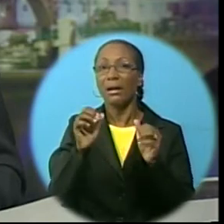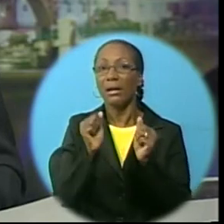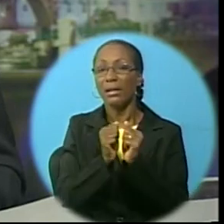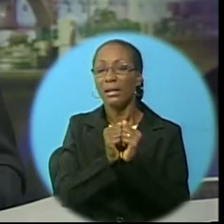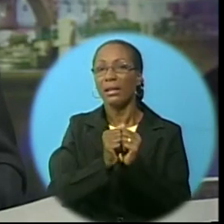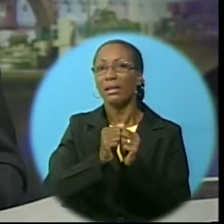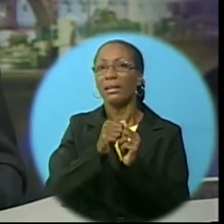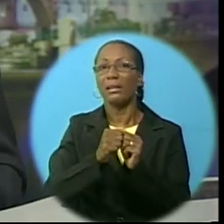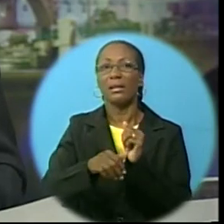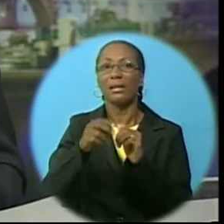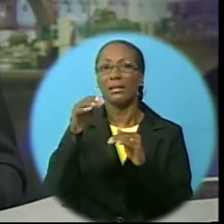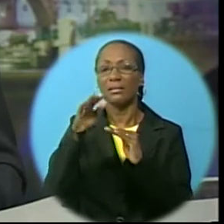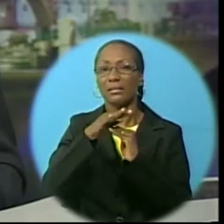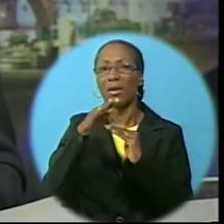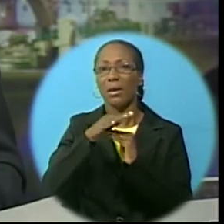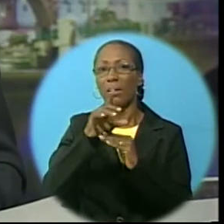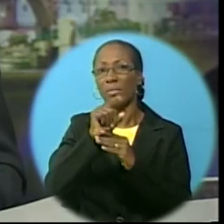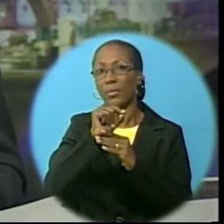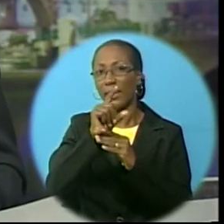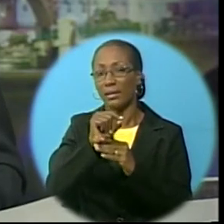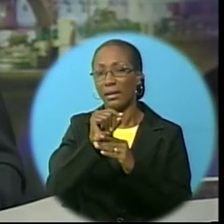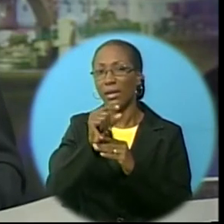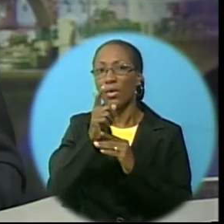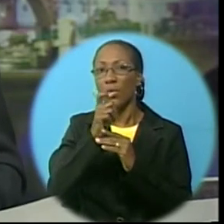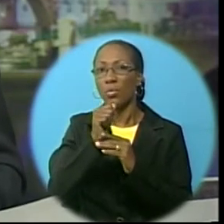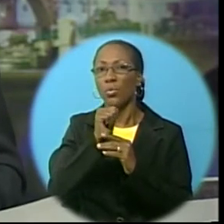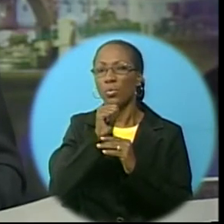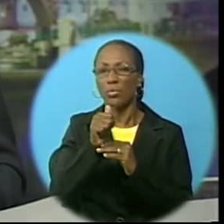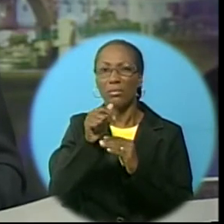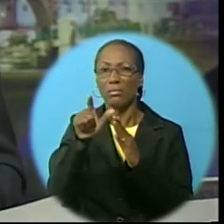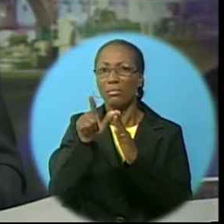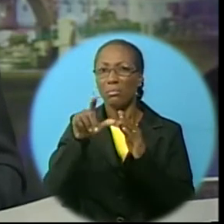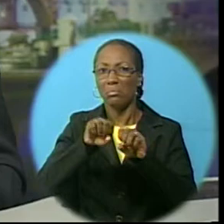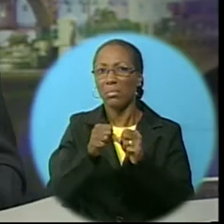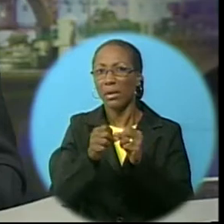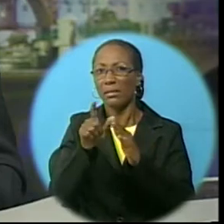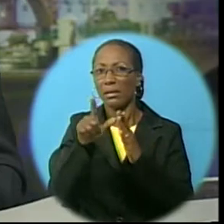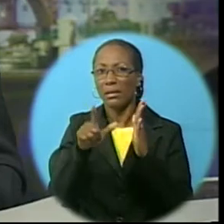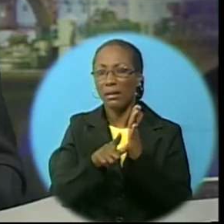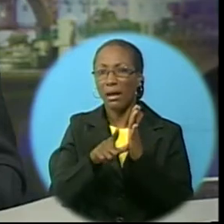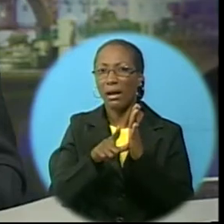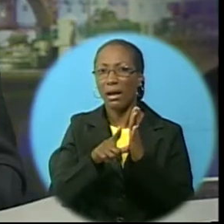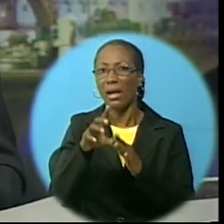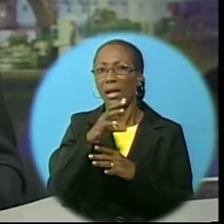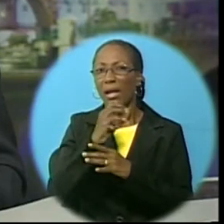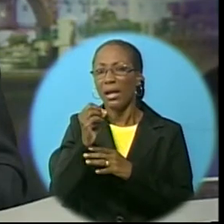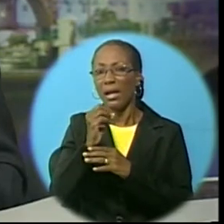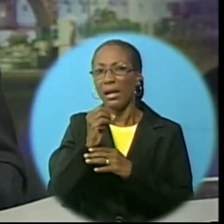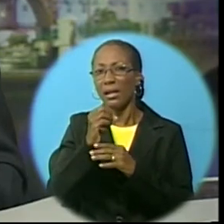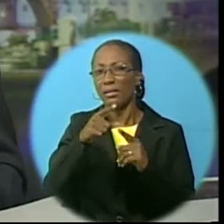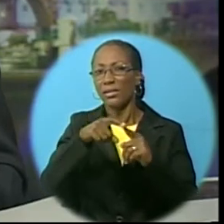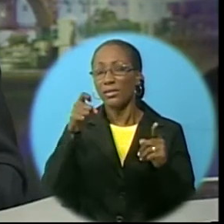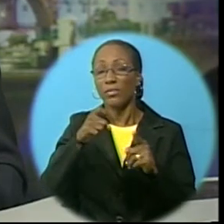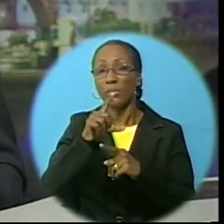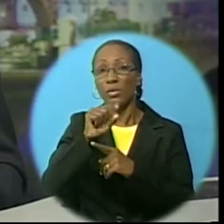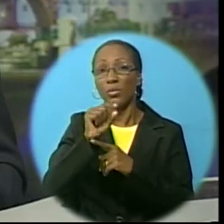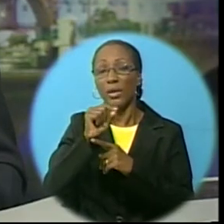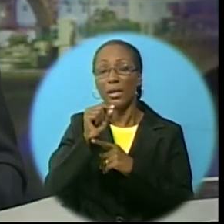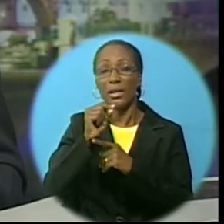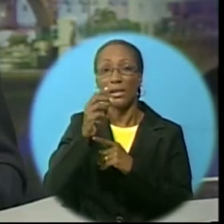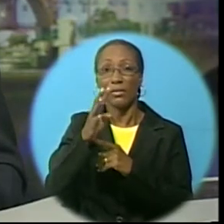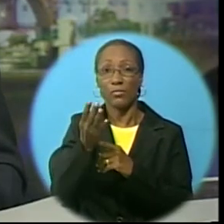in the world. That's according to Transparency International's 2014 Corruption Perceptions Index. The island